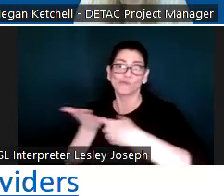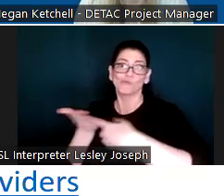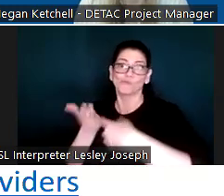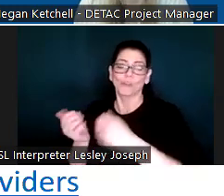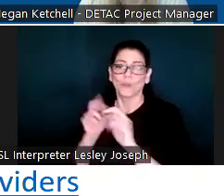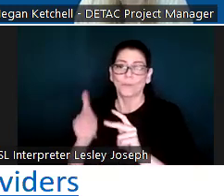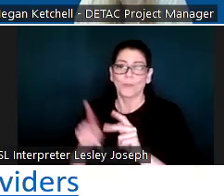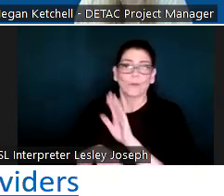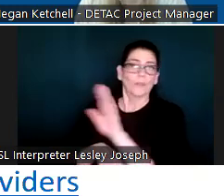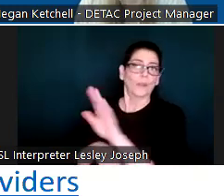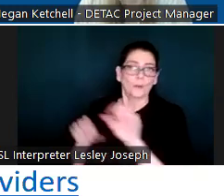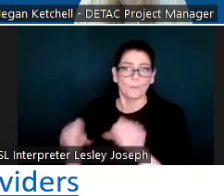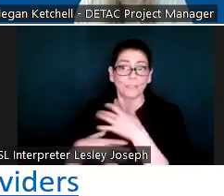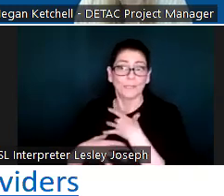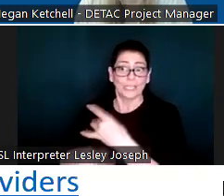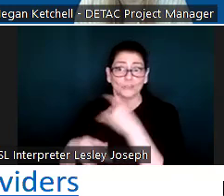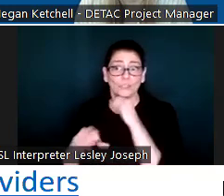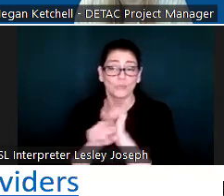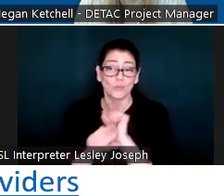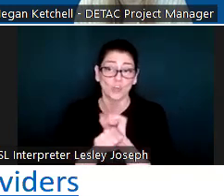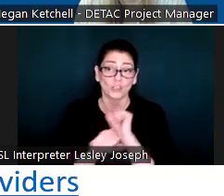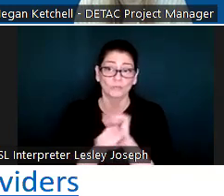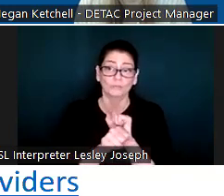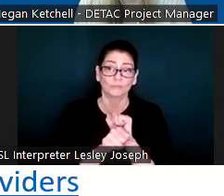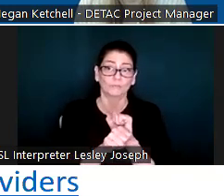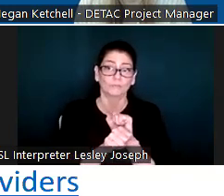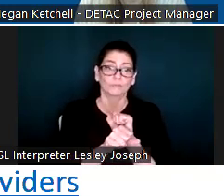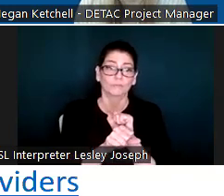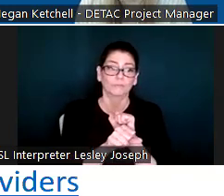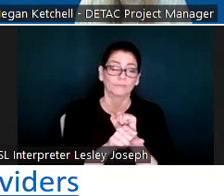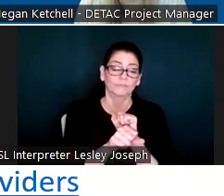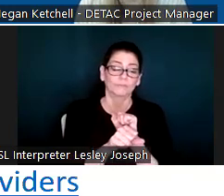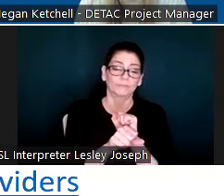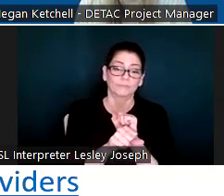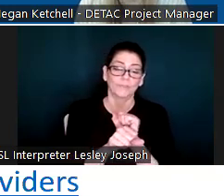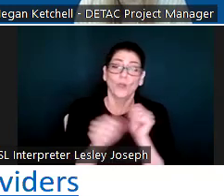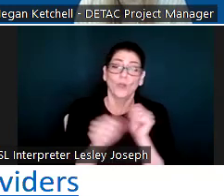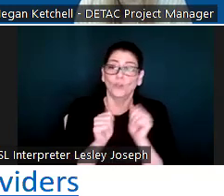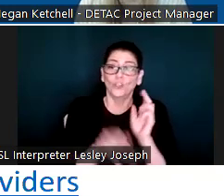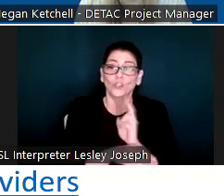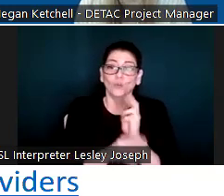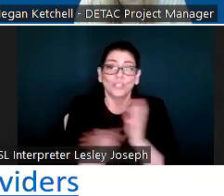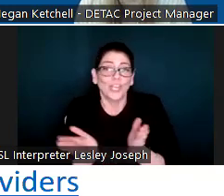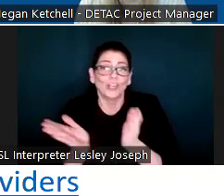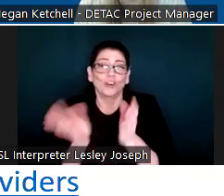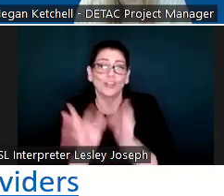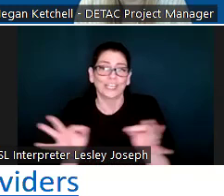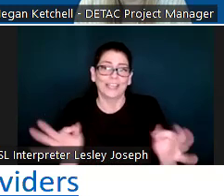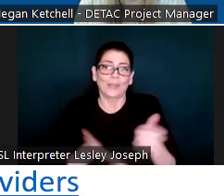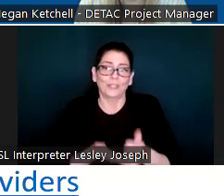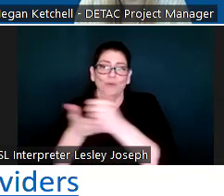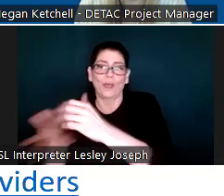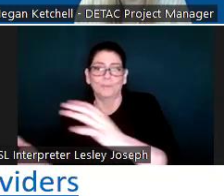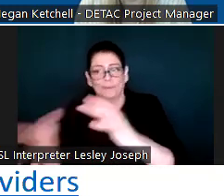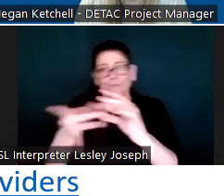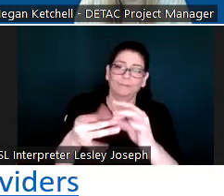their potential interest in work, and through encouraging language that helps link them up with their next steps. And then